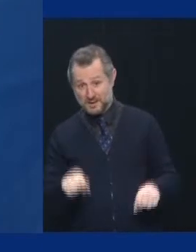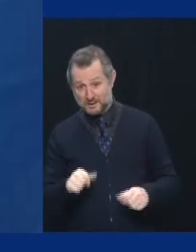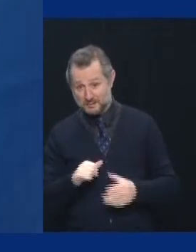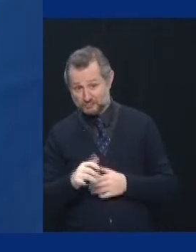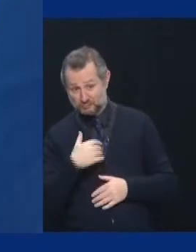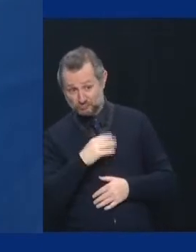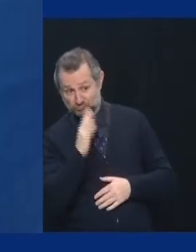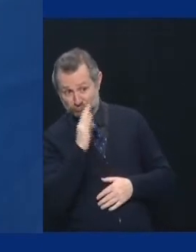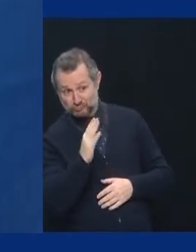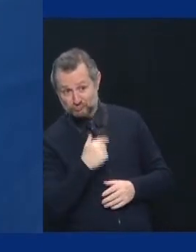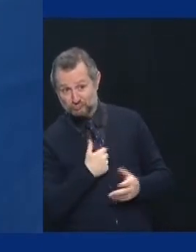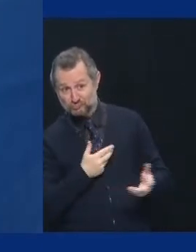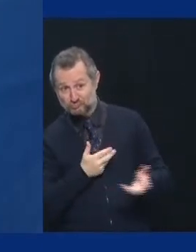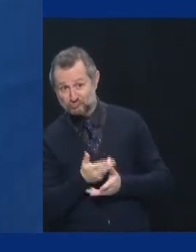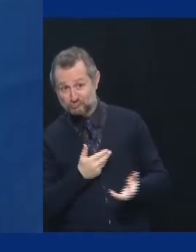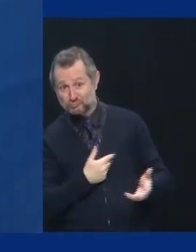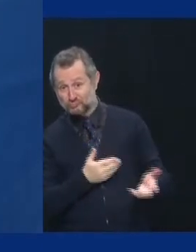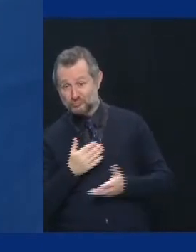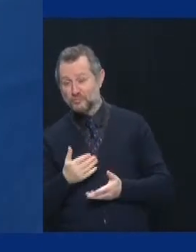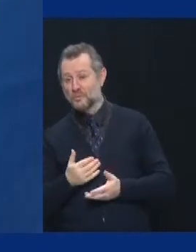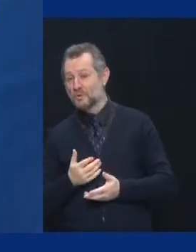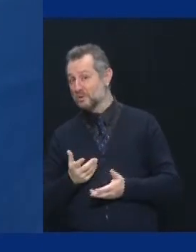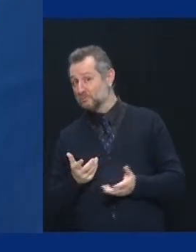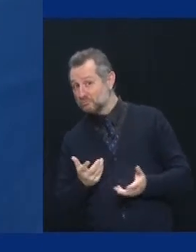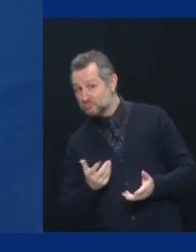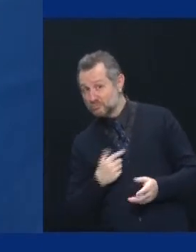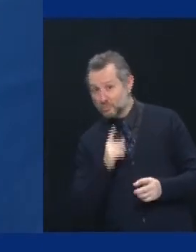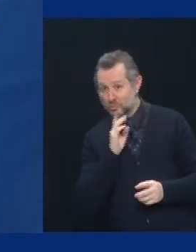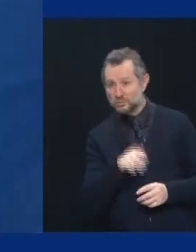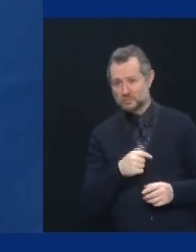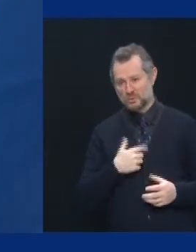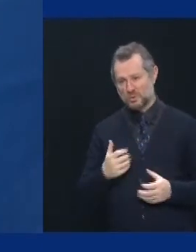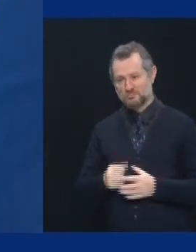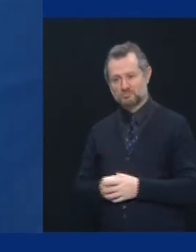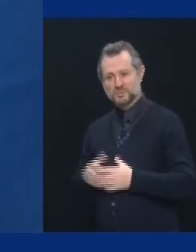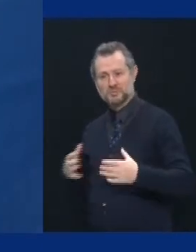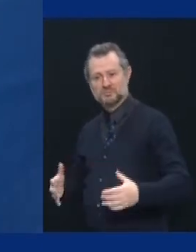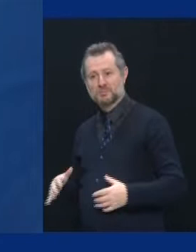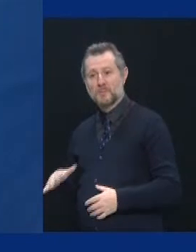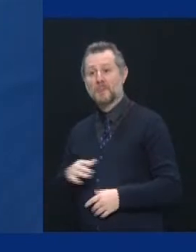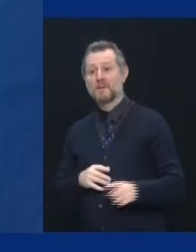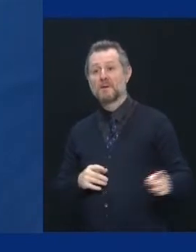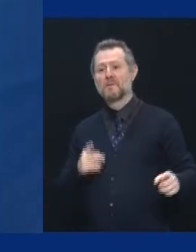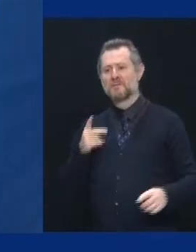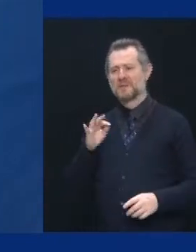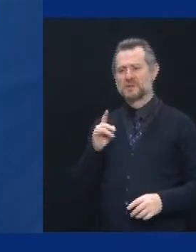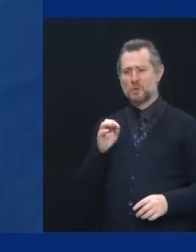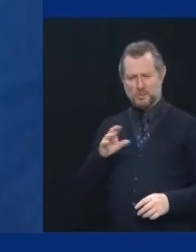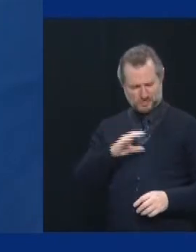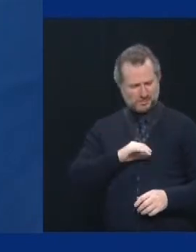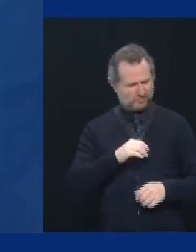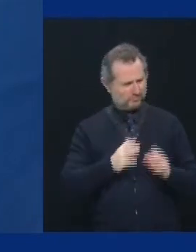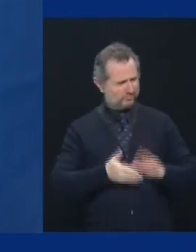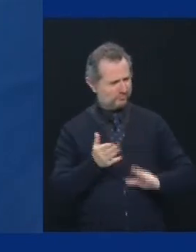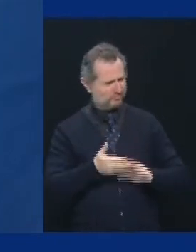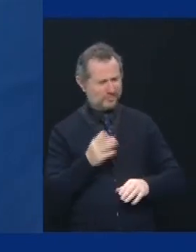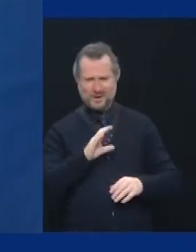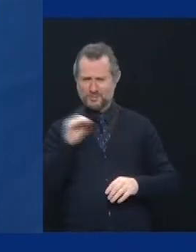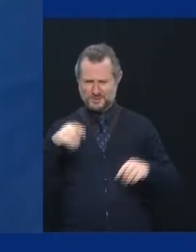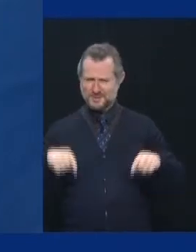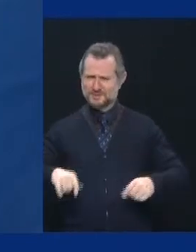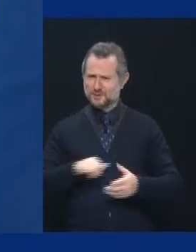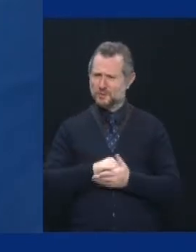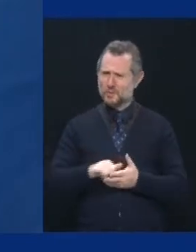from Pfizer so we could increase our supply. Pfizer is a New York company. They are headquartered